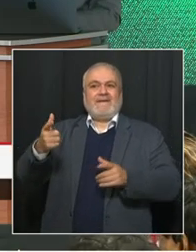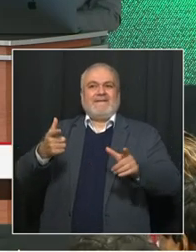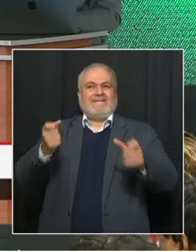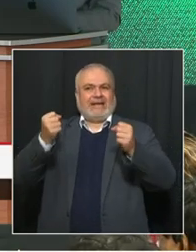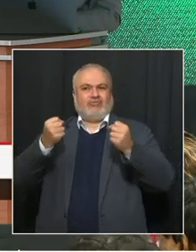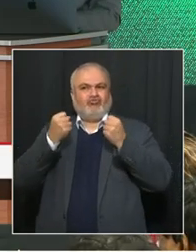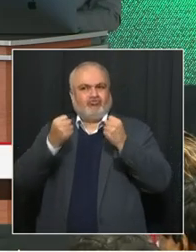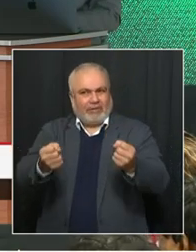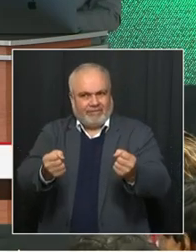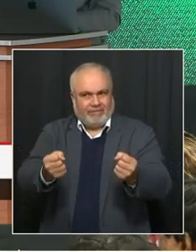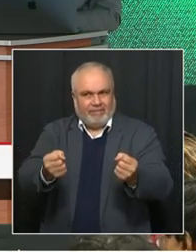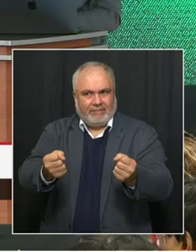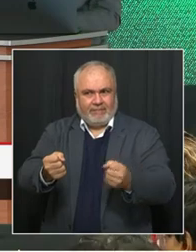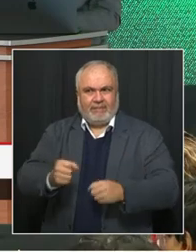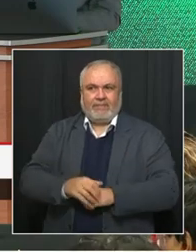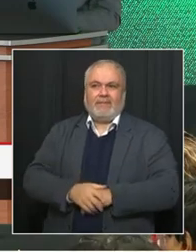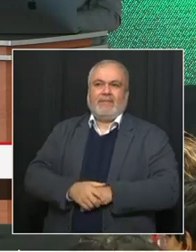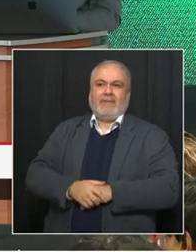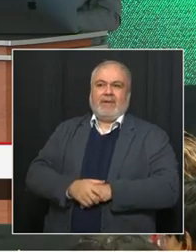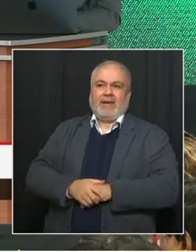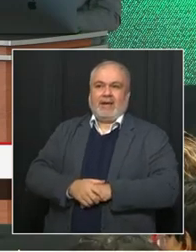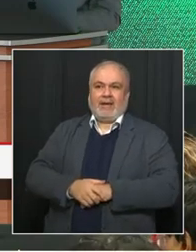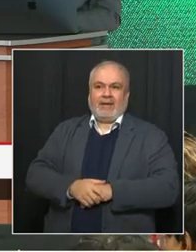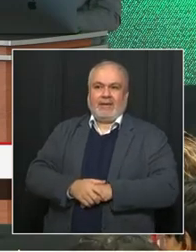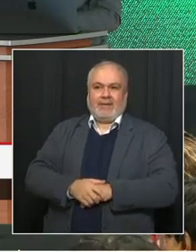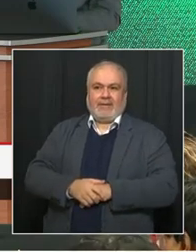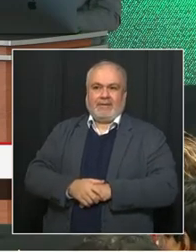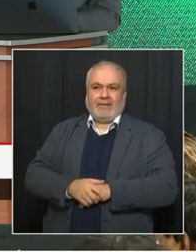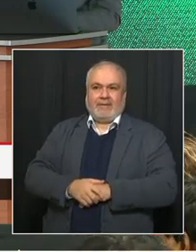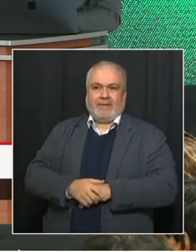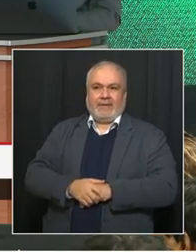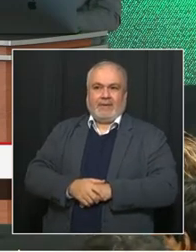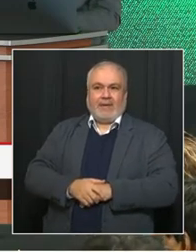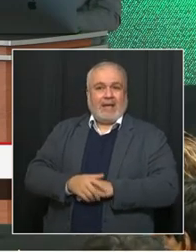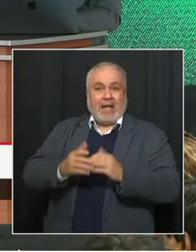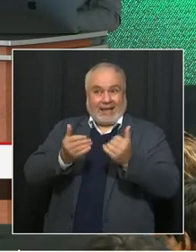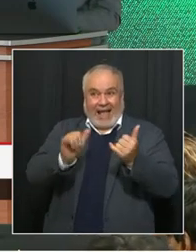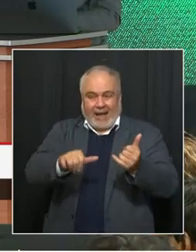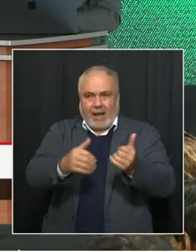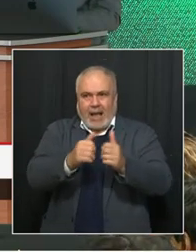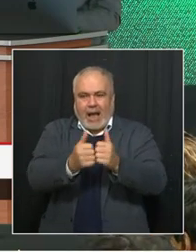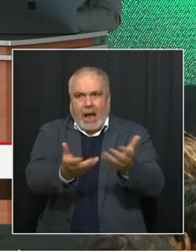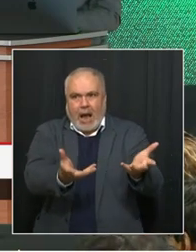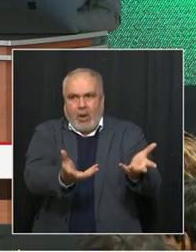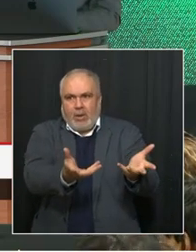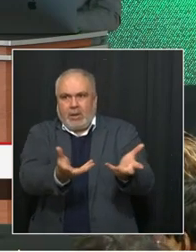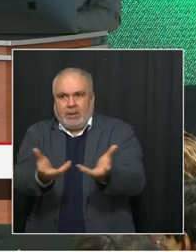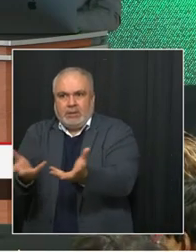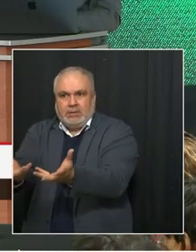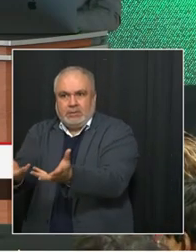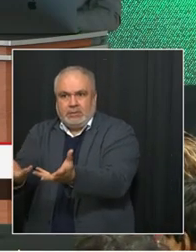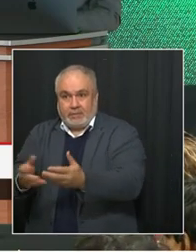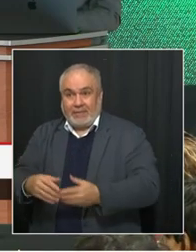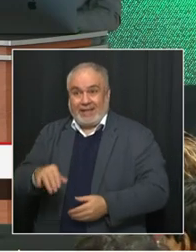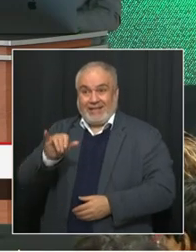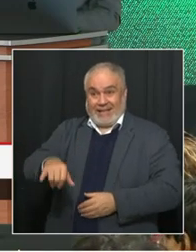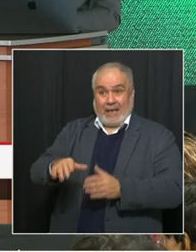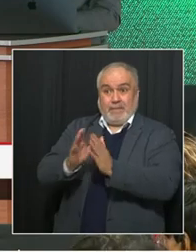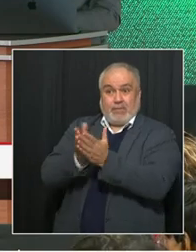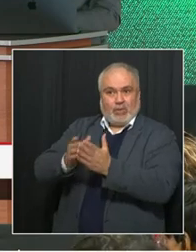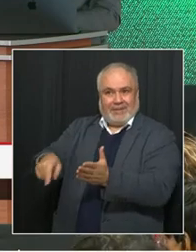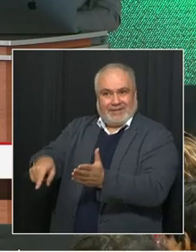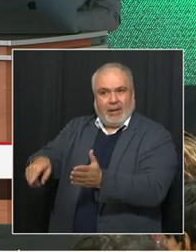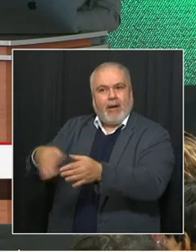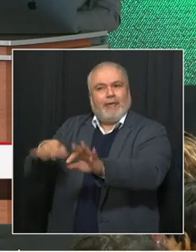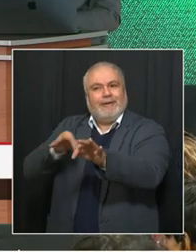to understand more fully, and it's a very good book. But what was fascinating is the first chapter sort of talked about